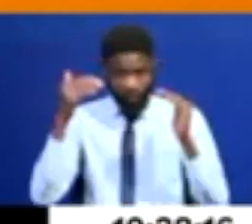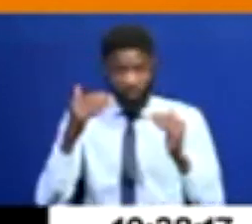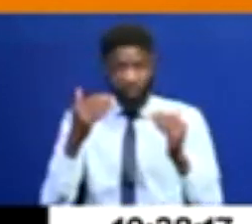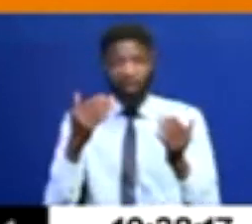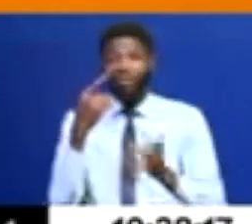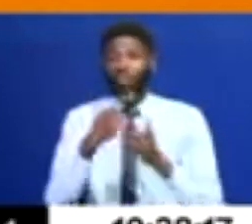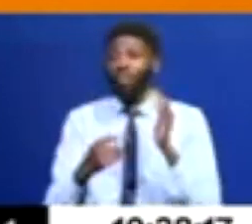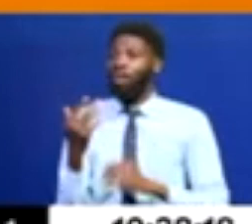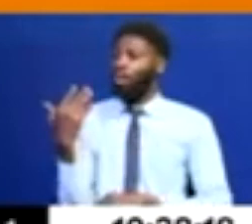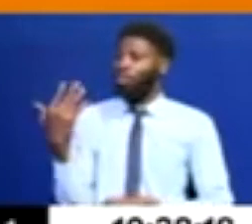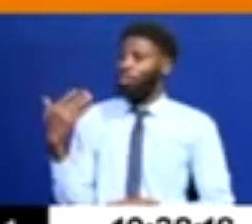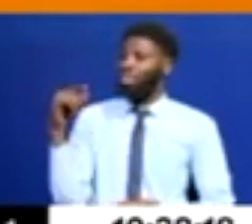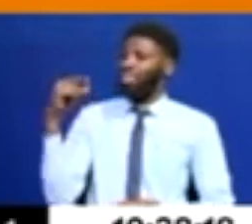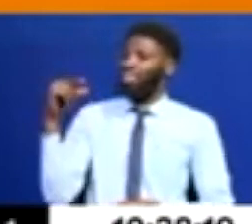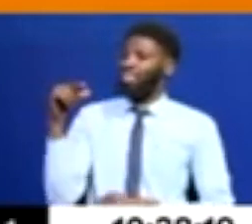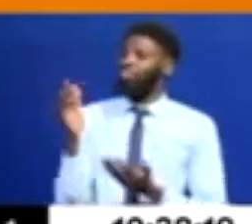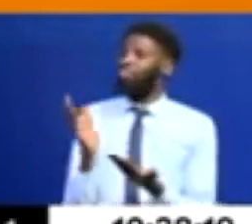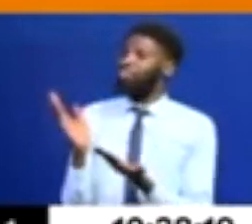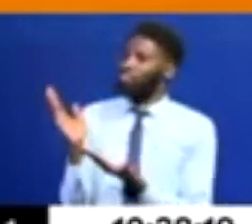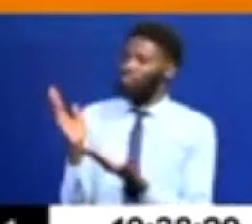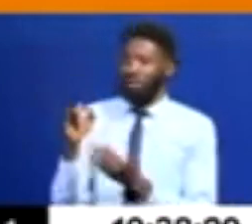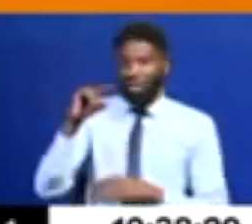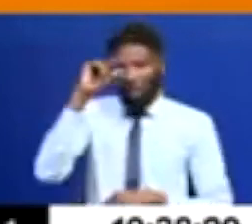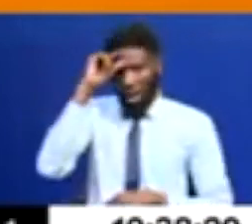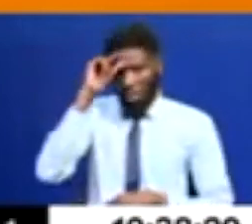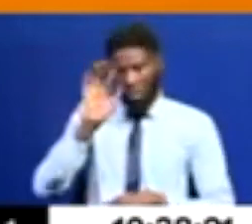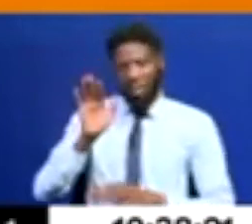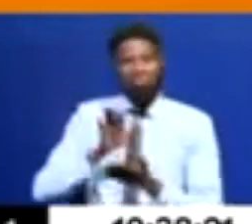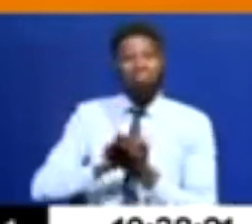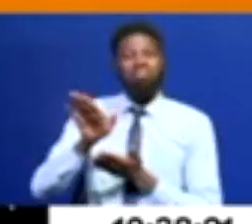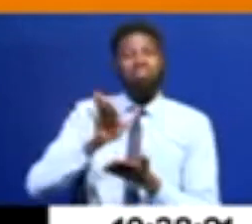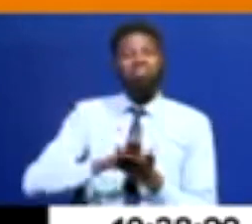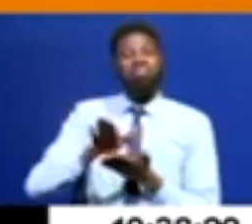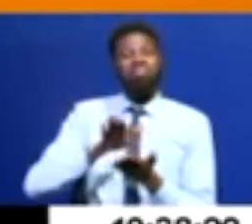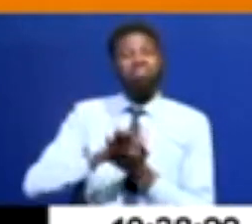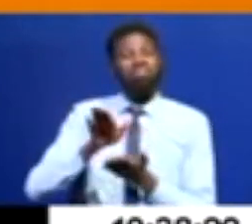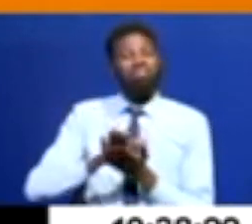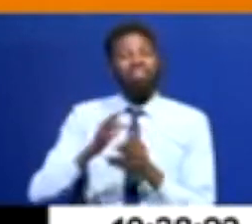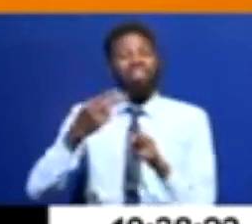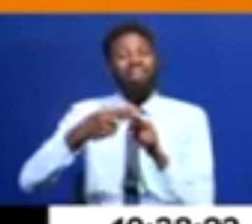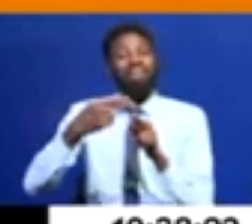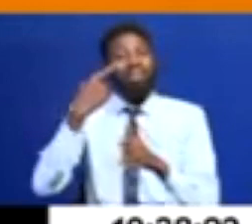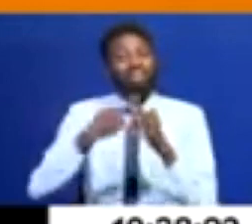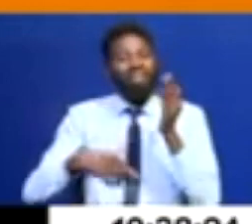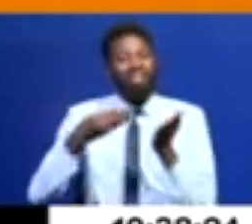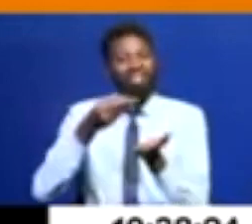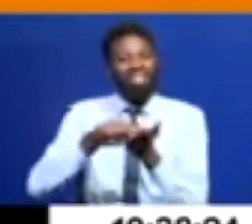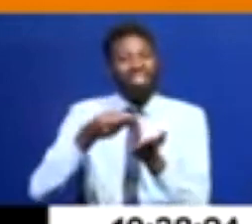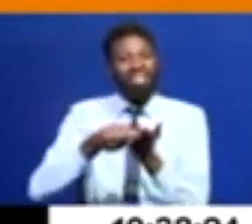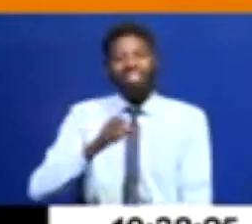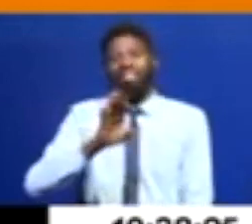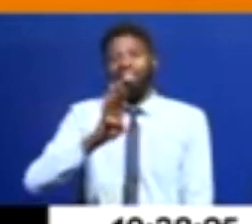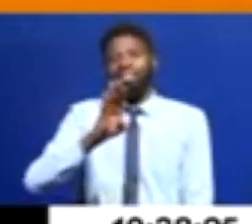green in color, printed by the government printer. It is called the Finance Bill